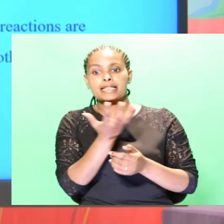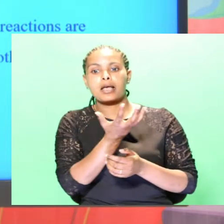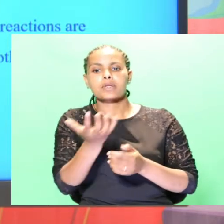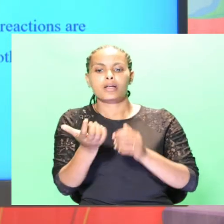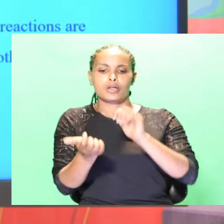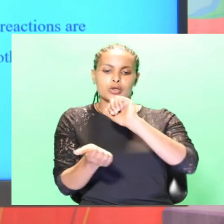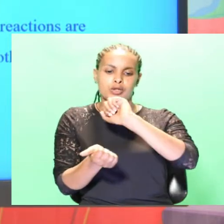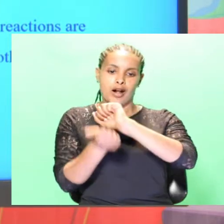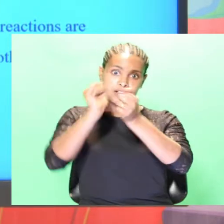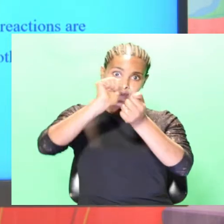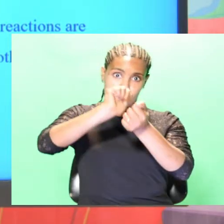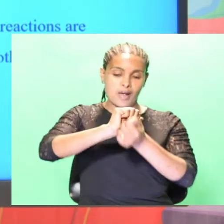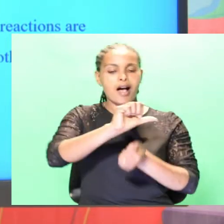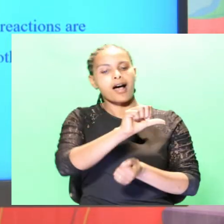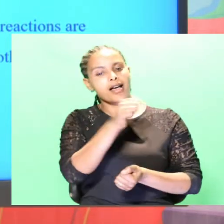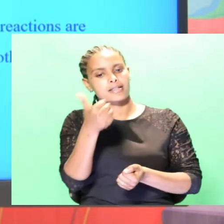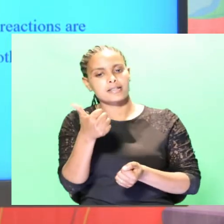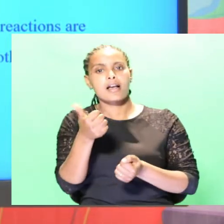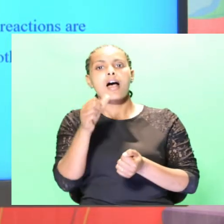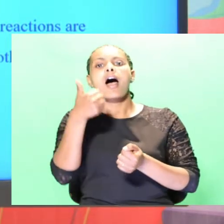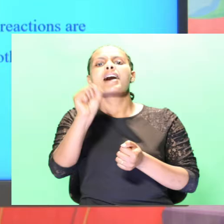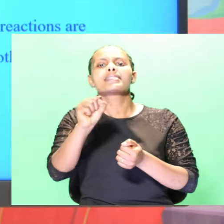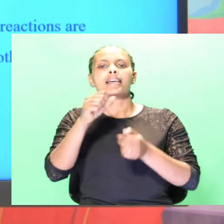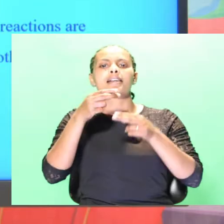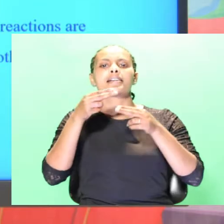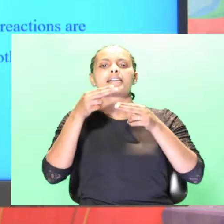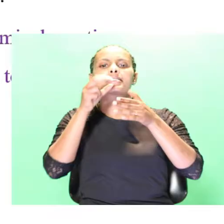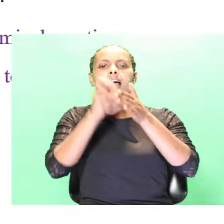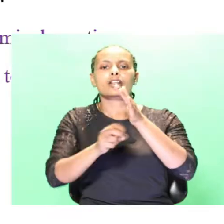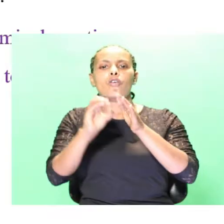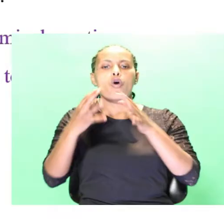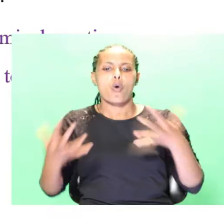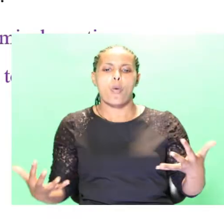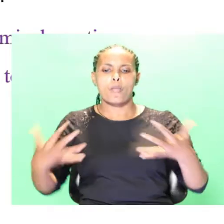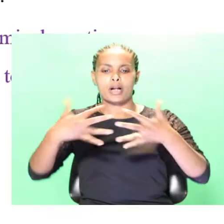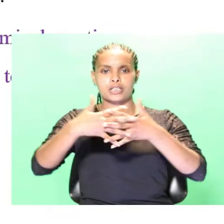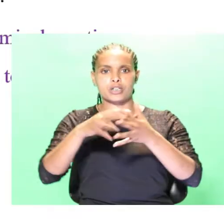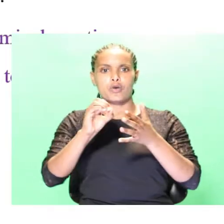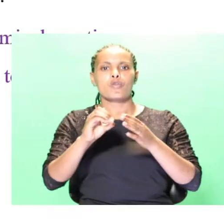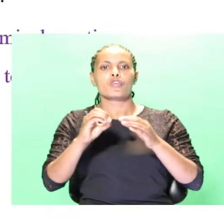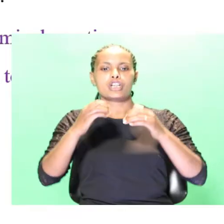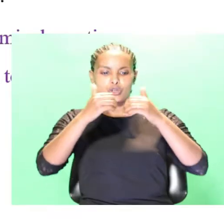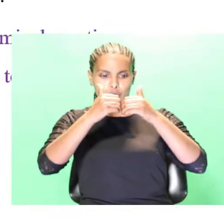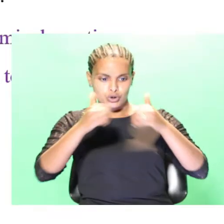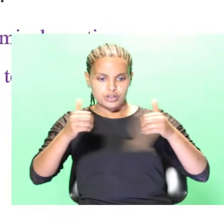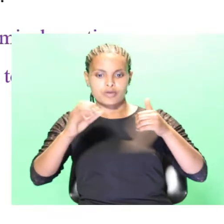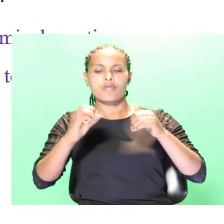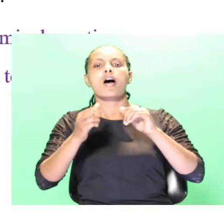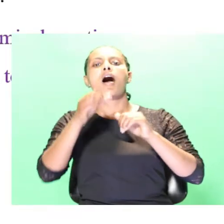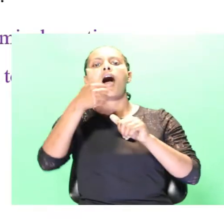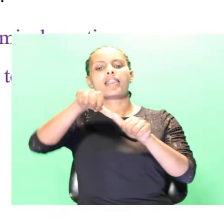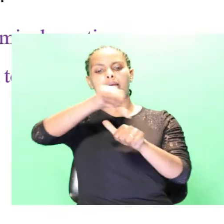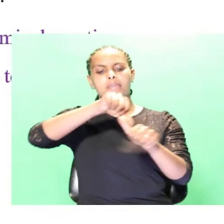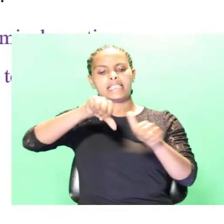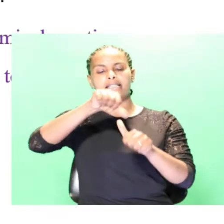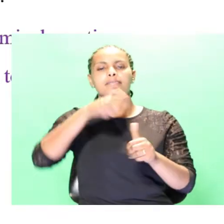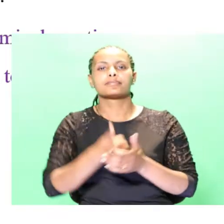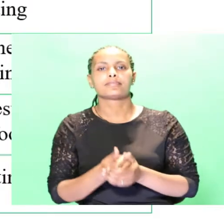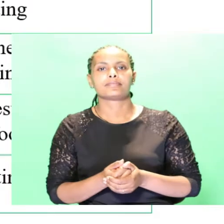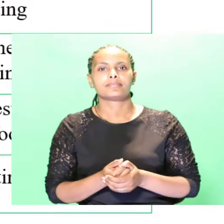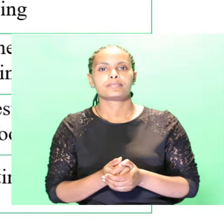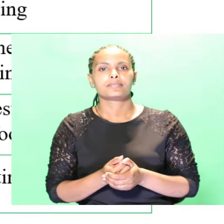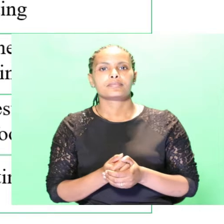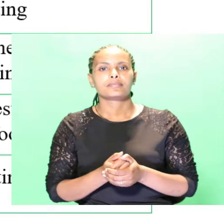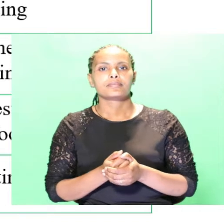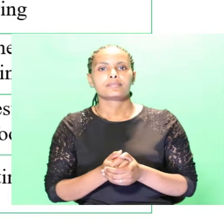is transformed into another as a result of combination or dissociation of atoms.